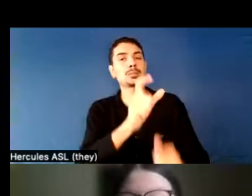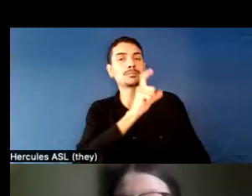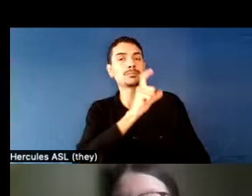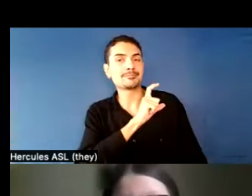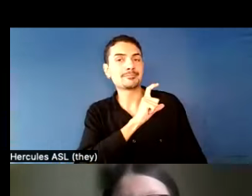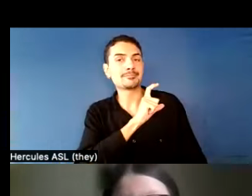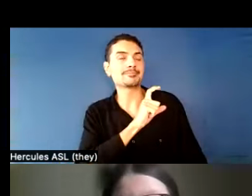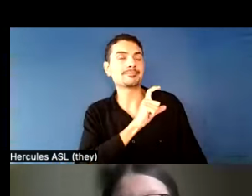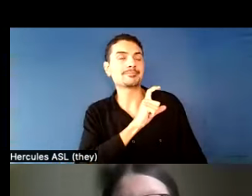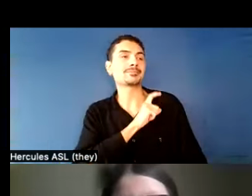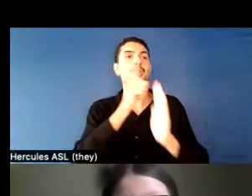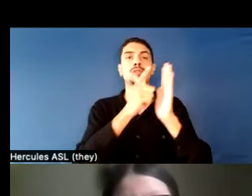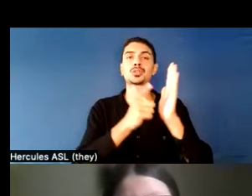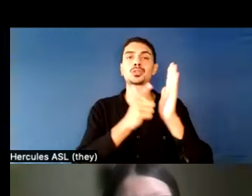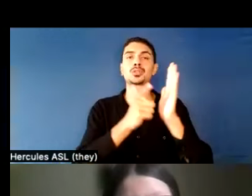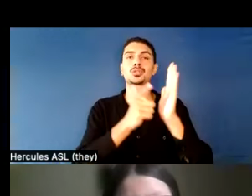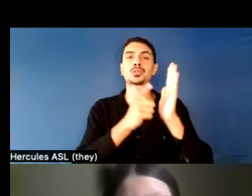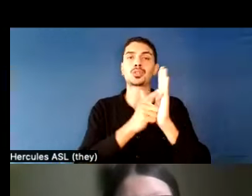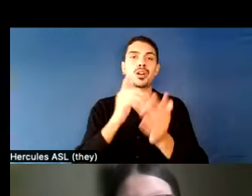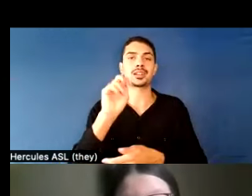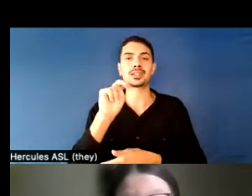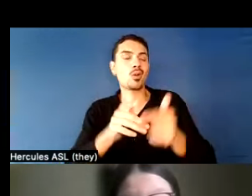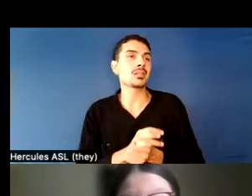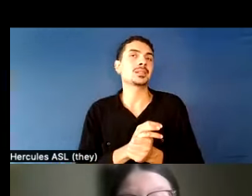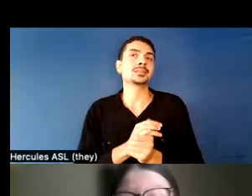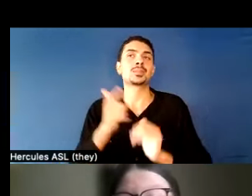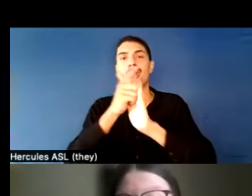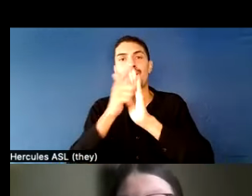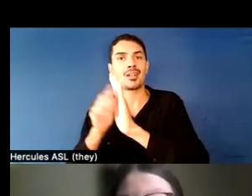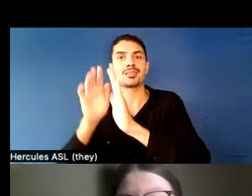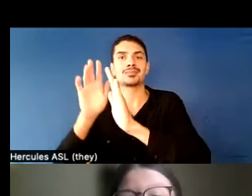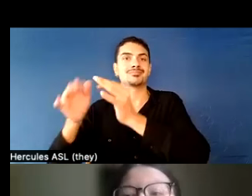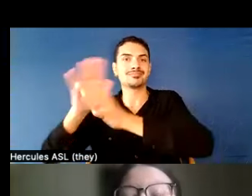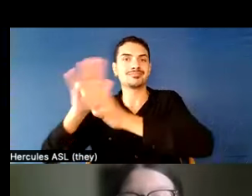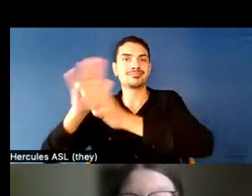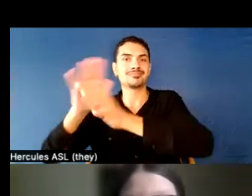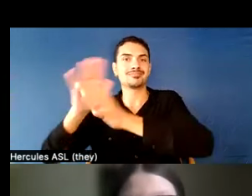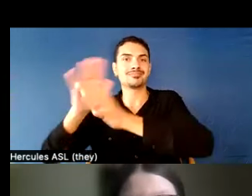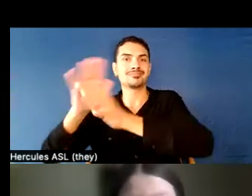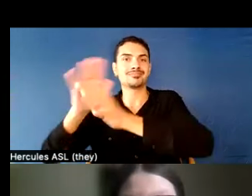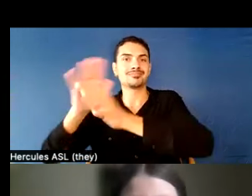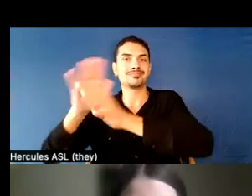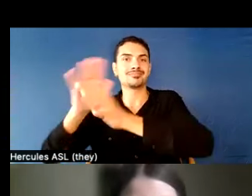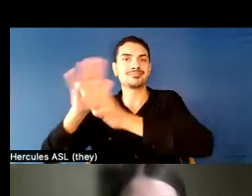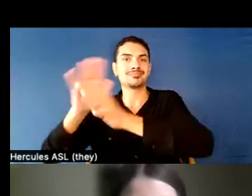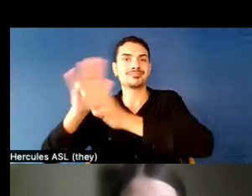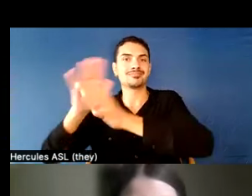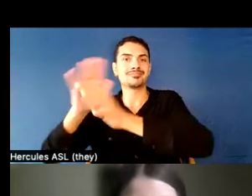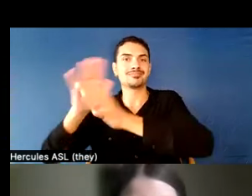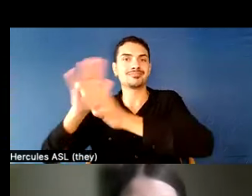while simultaneously often working towards creating like long-lasting systemic change.